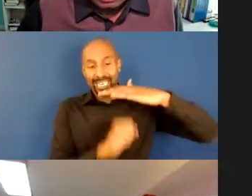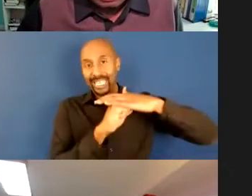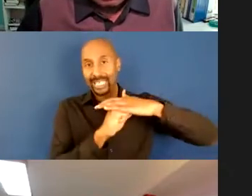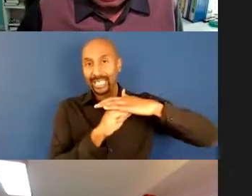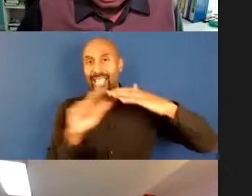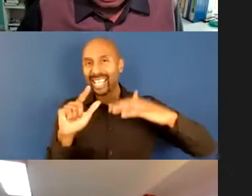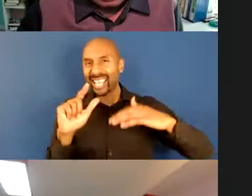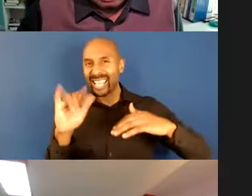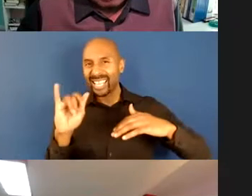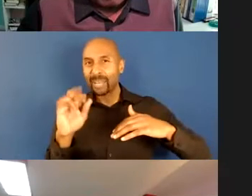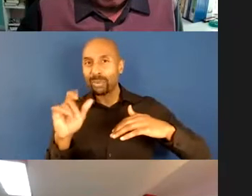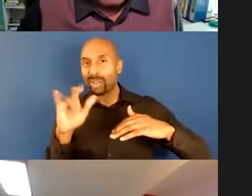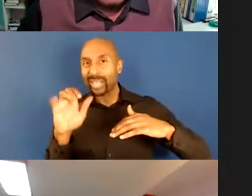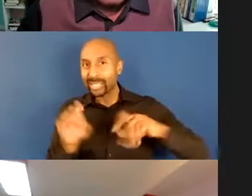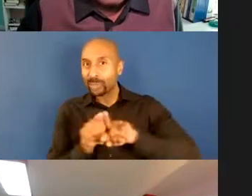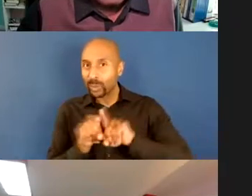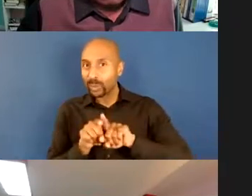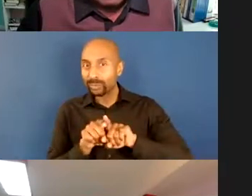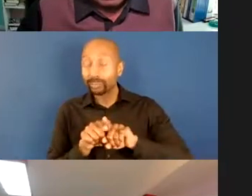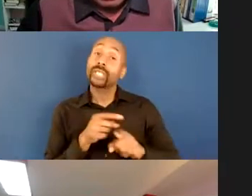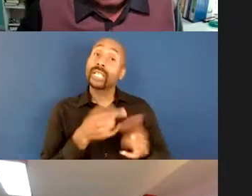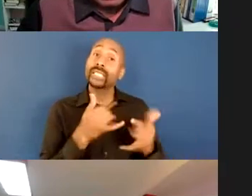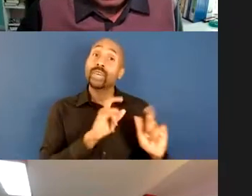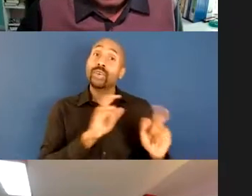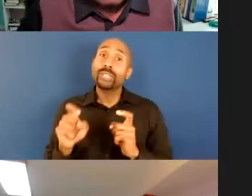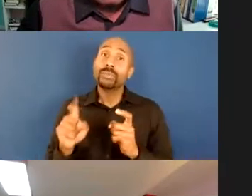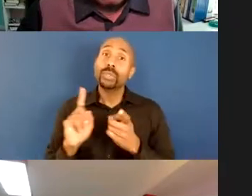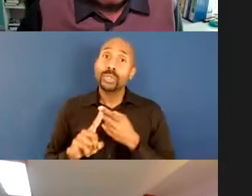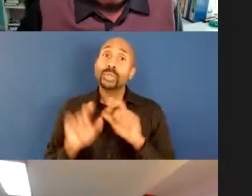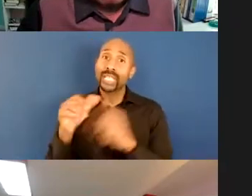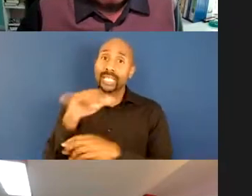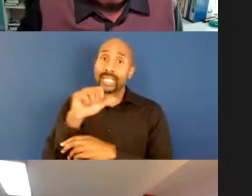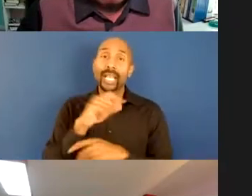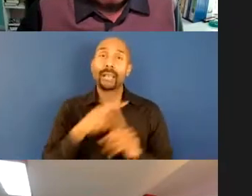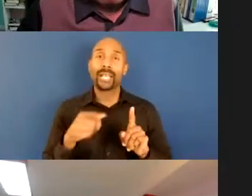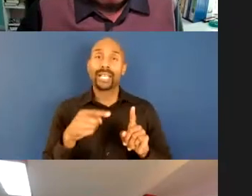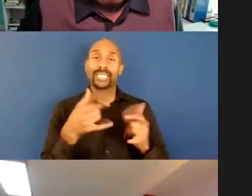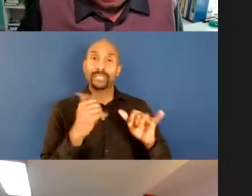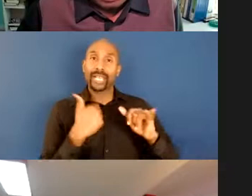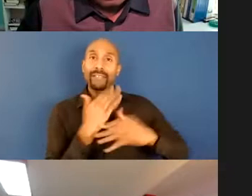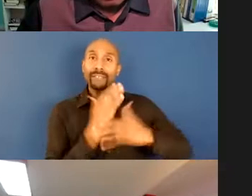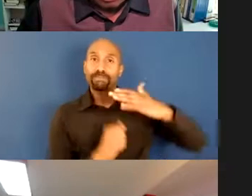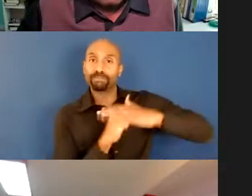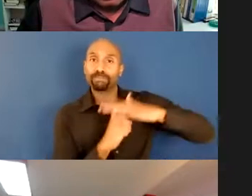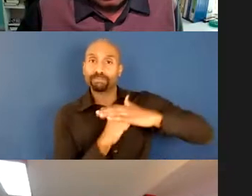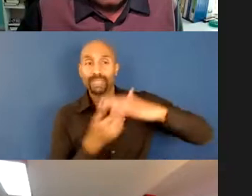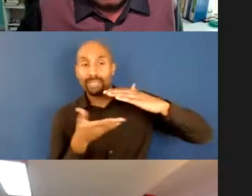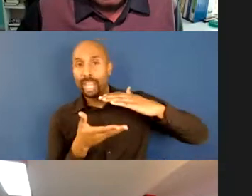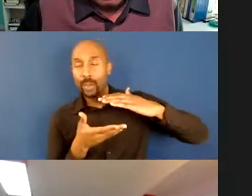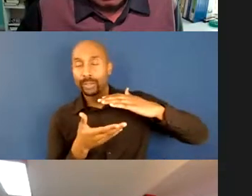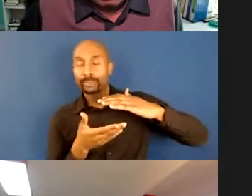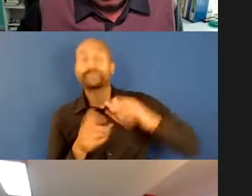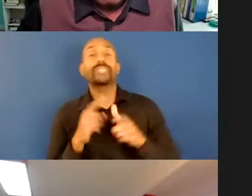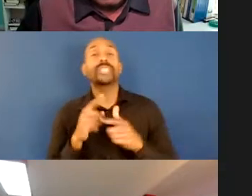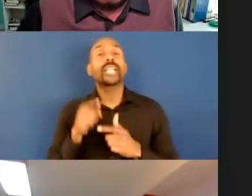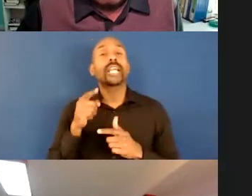notwithstanding its contributions, the type of fault lines that has always characterized it. And then you go on to